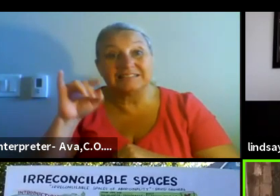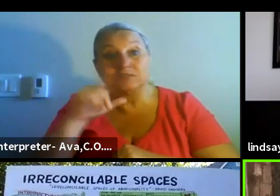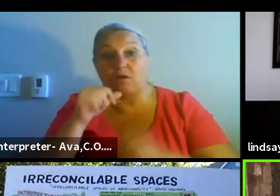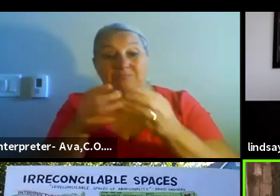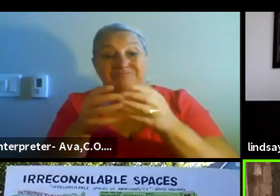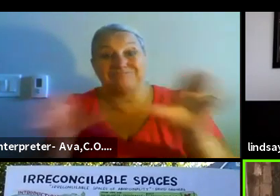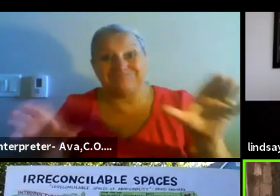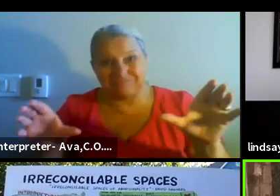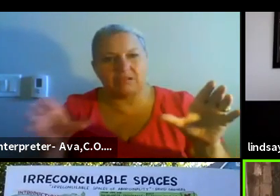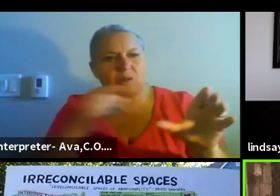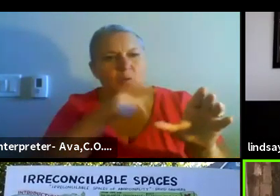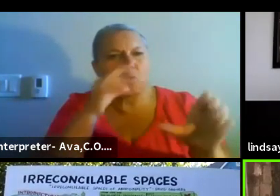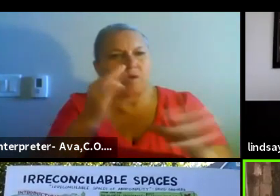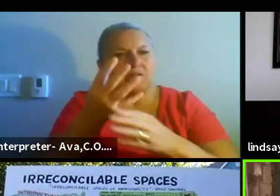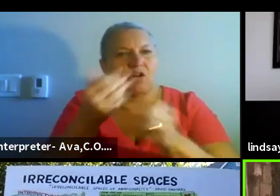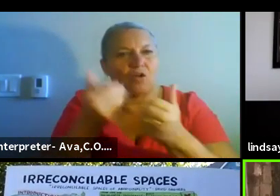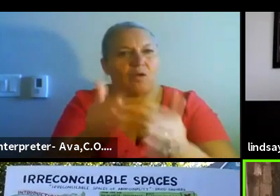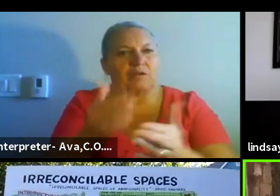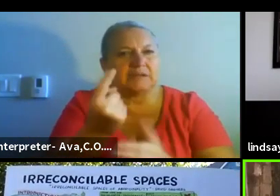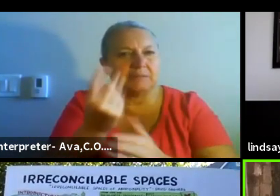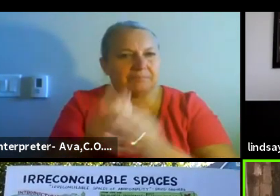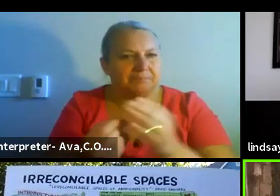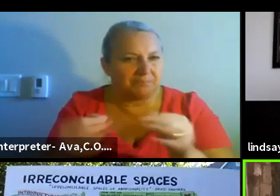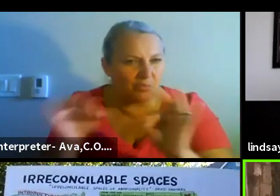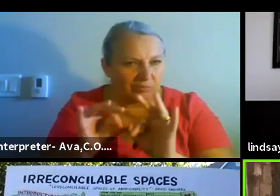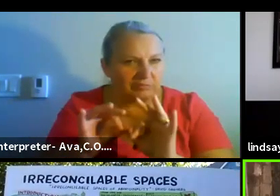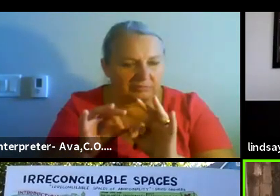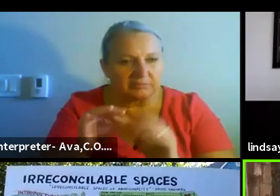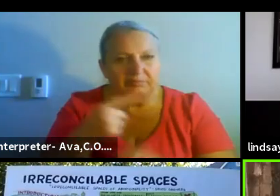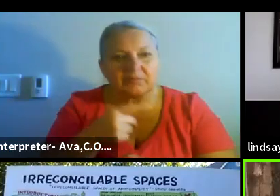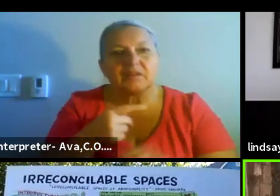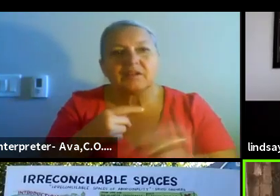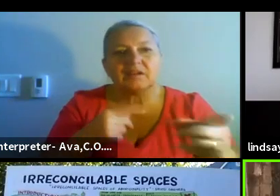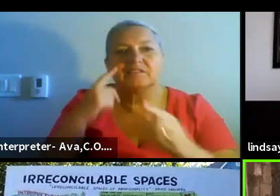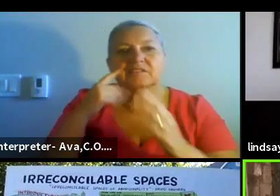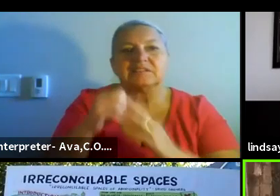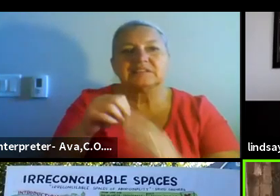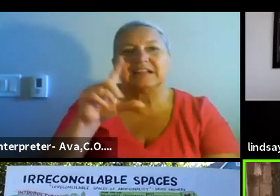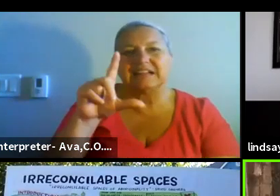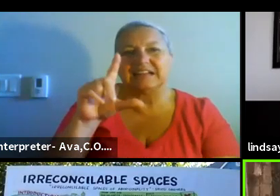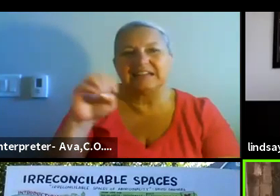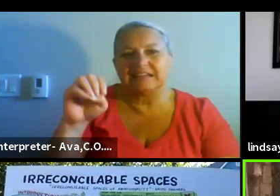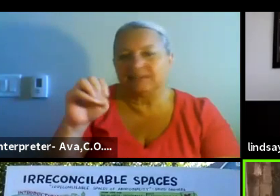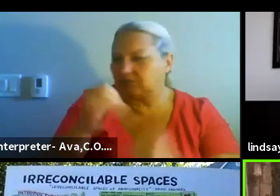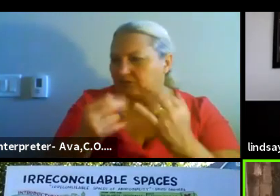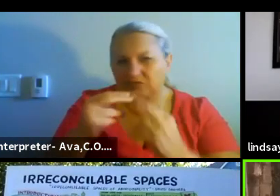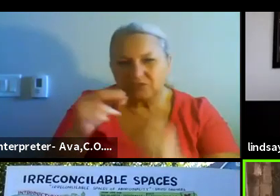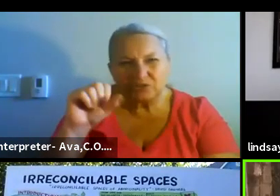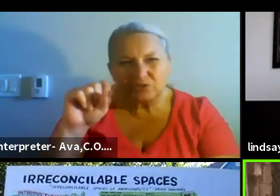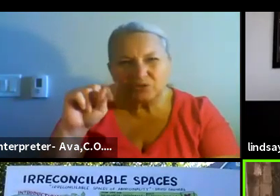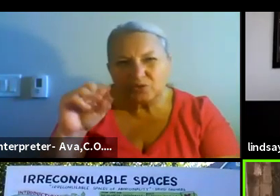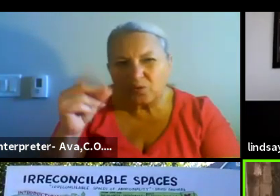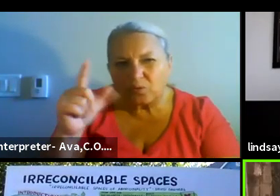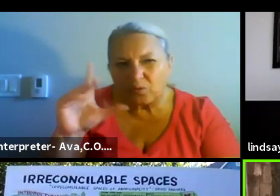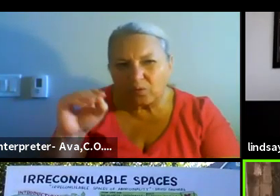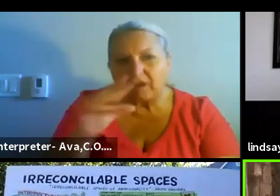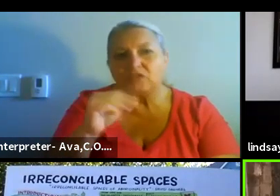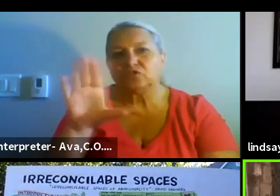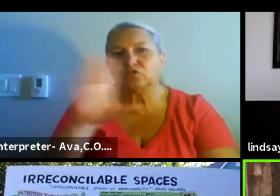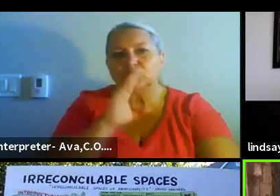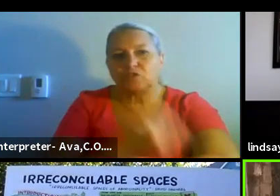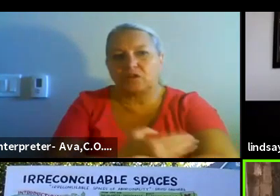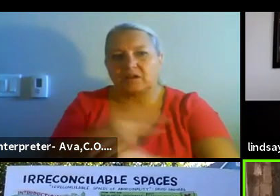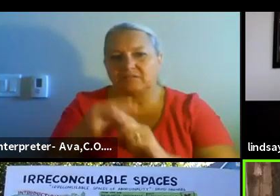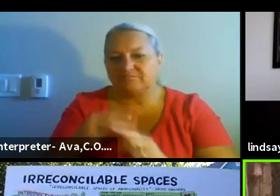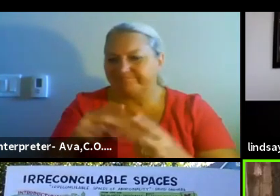Lee Miracle, a Stolo writer and a teacher, educator in Siam, and her daughter Kalumpa